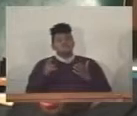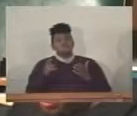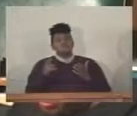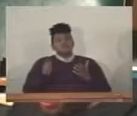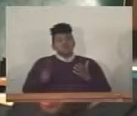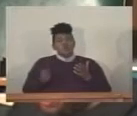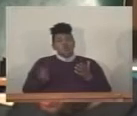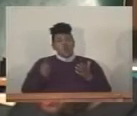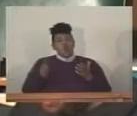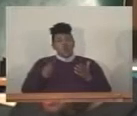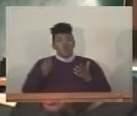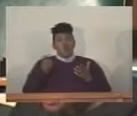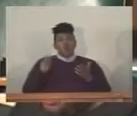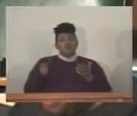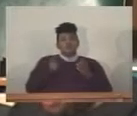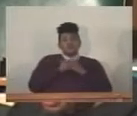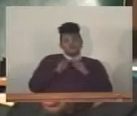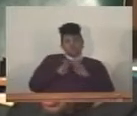two, the